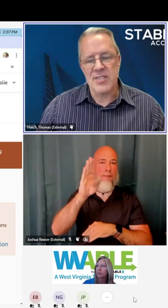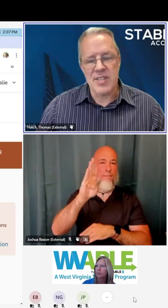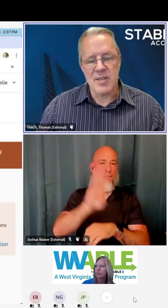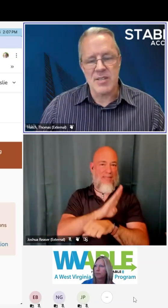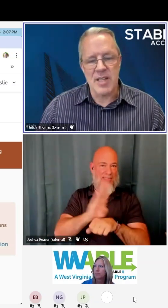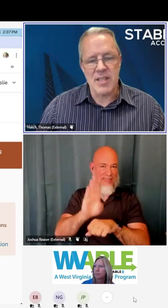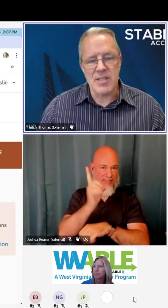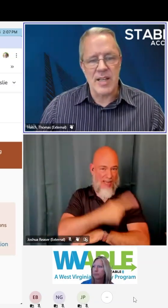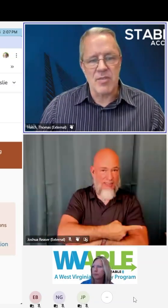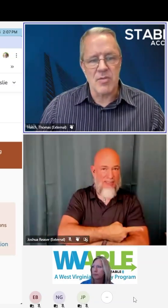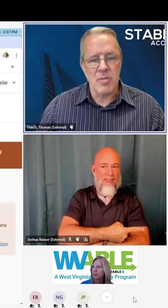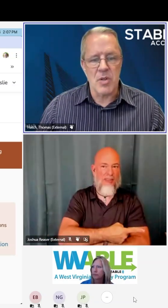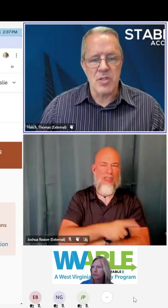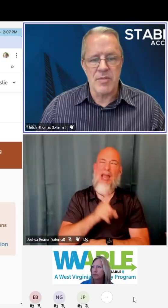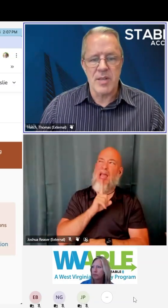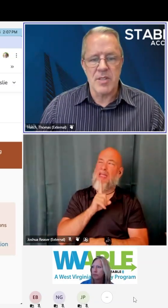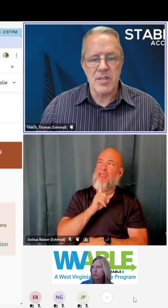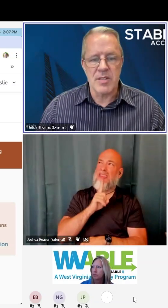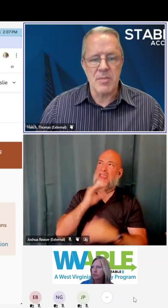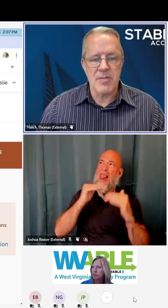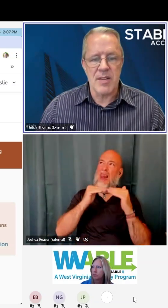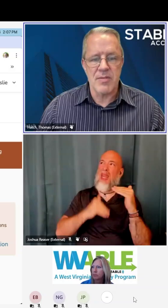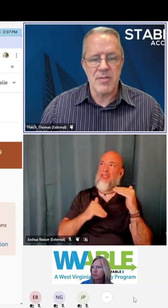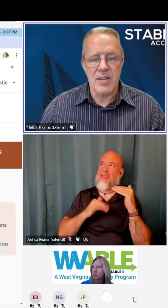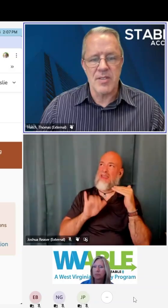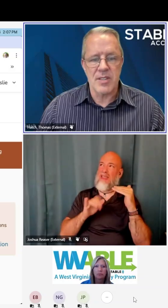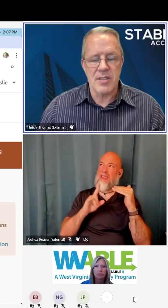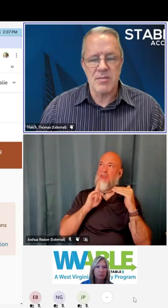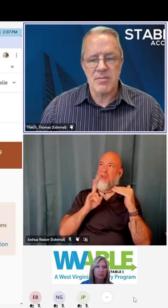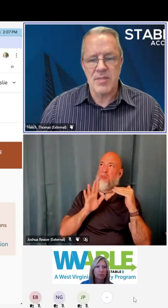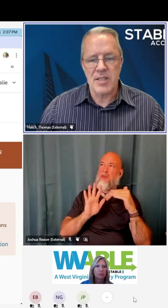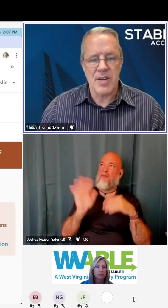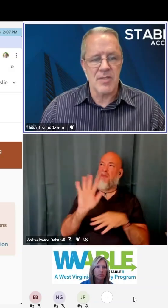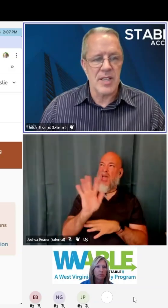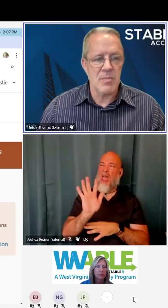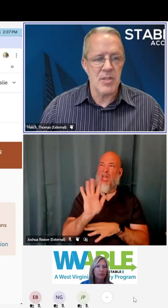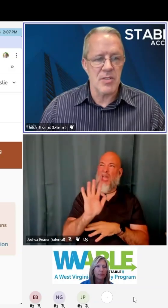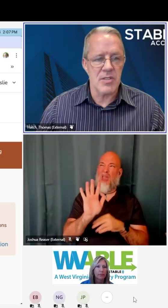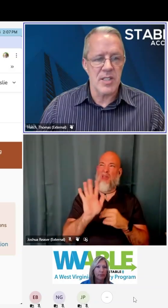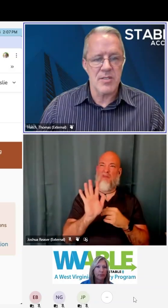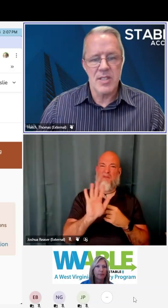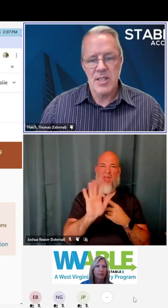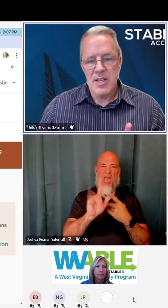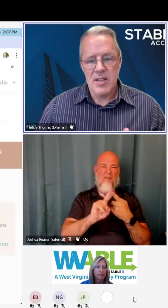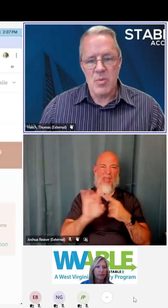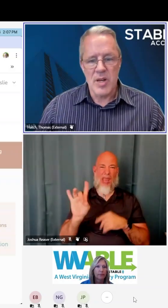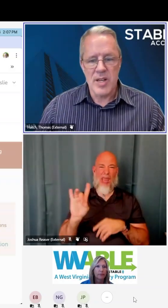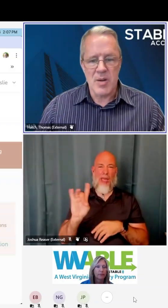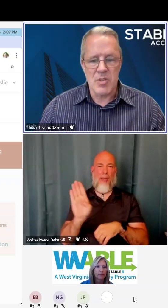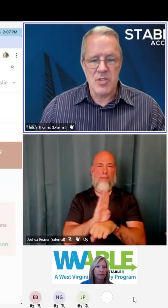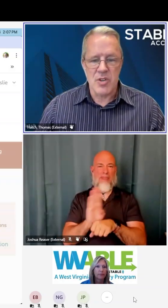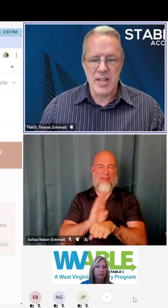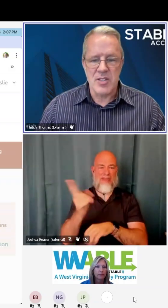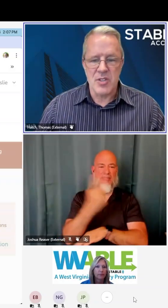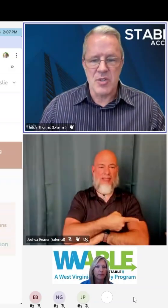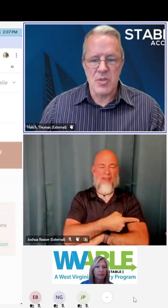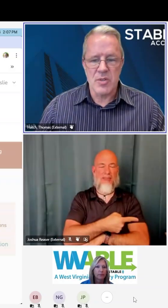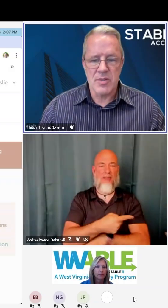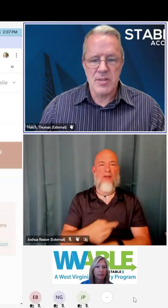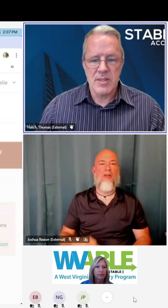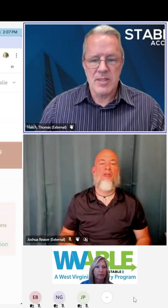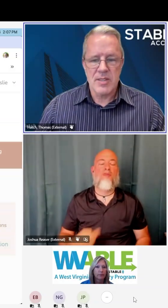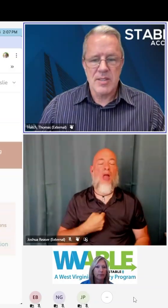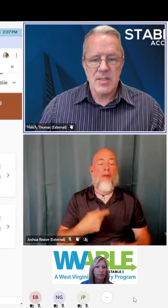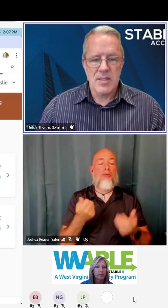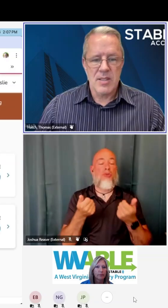actually, it's less than that for most of them. It can be five to 8 business days. The one I was trying